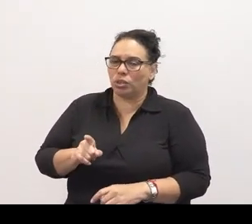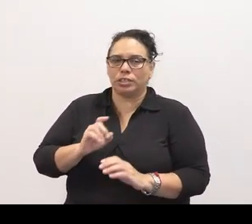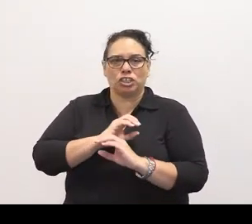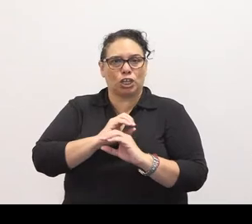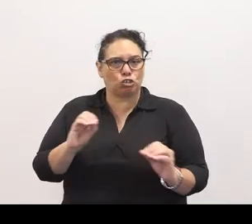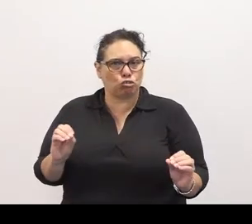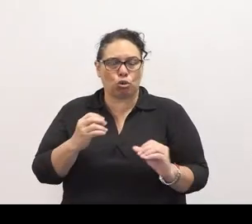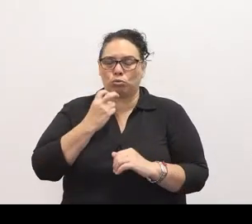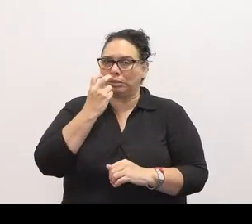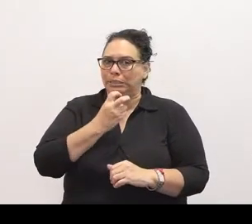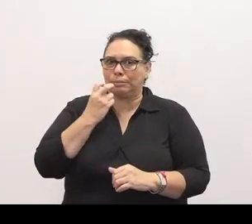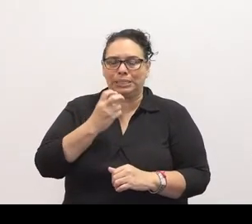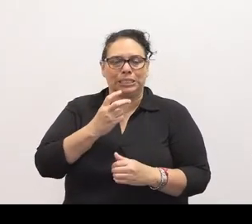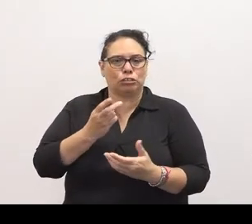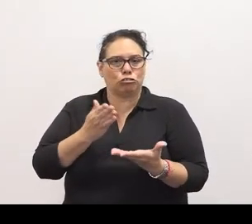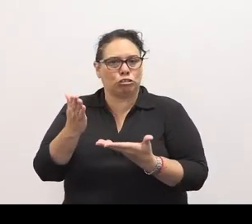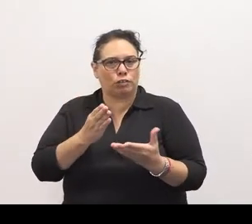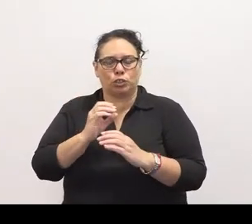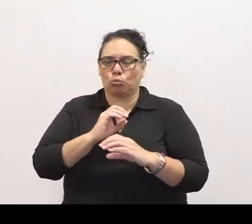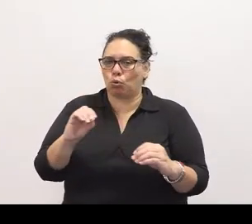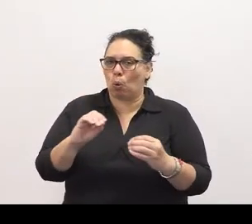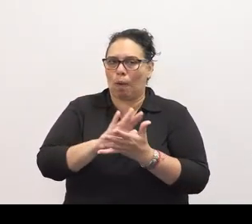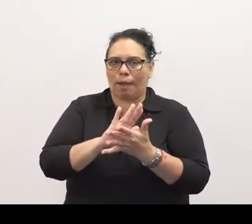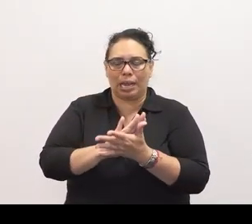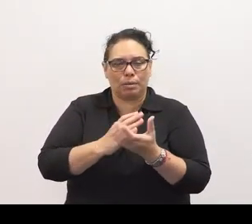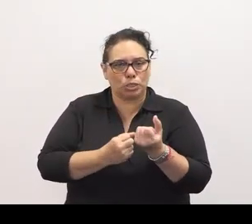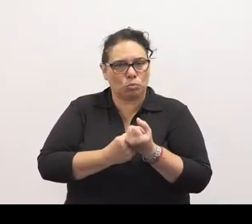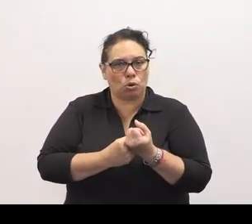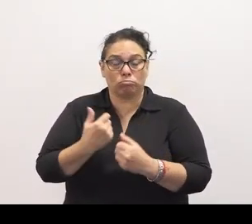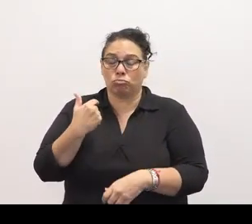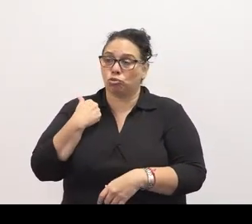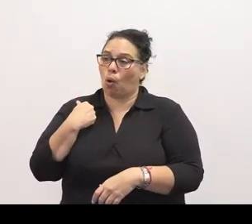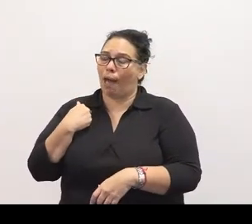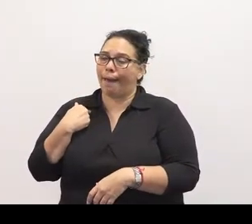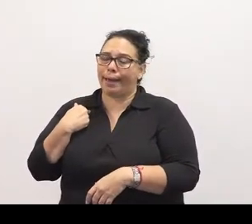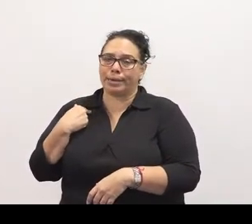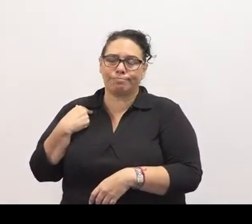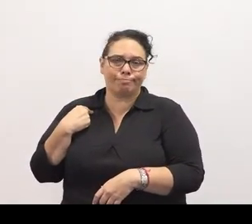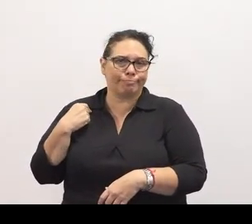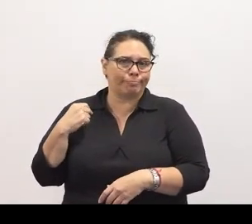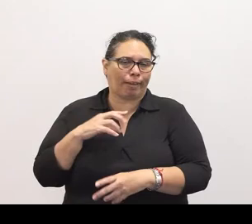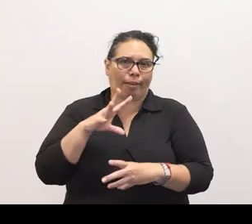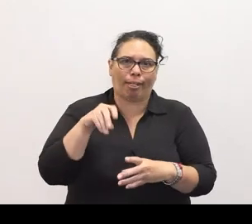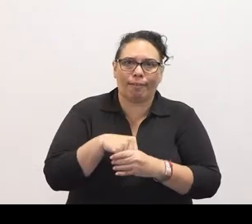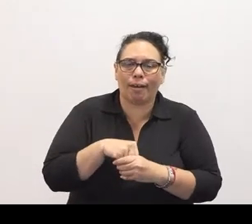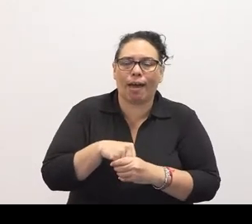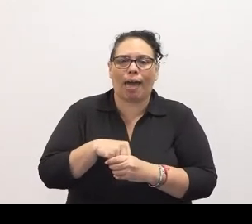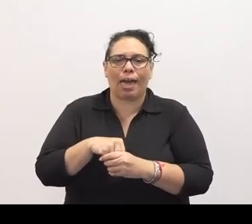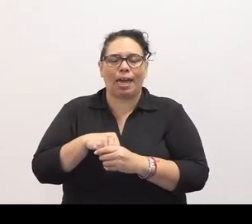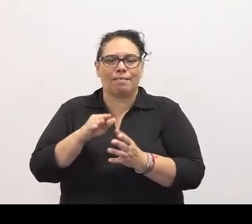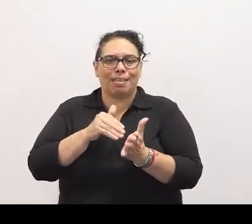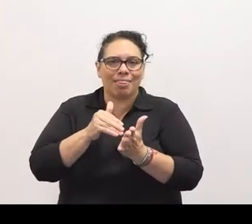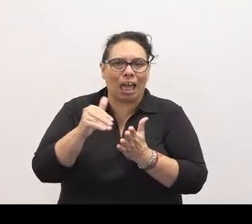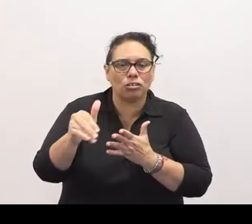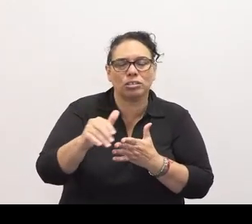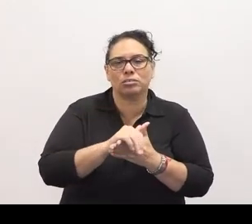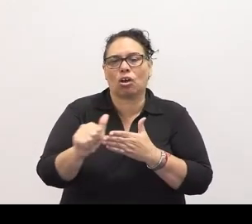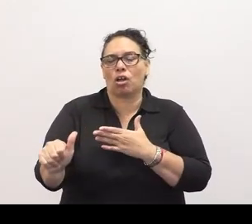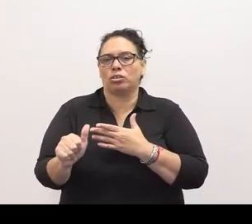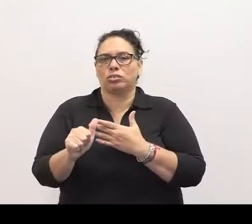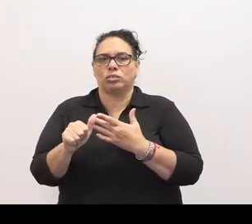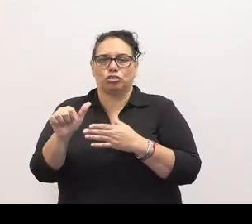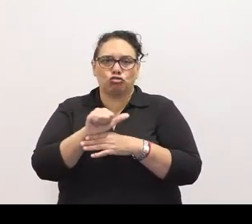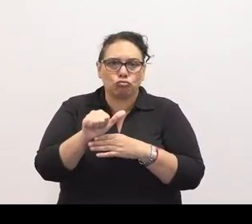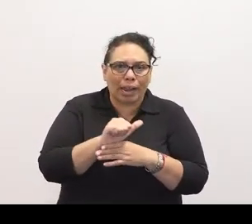services, and no academic support. So I stepped in. I spent thousands of dollars on structured literacy materials and